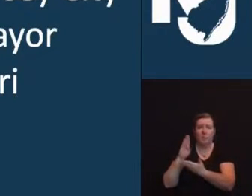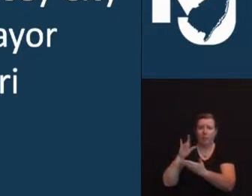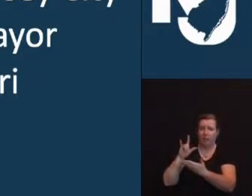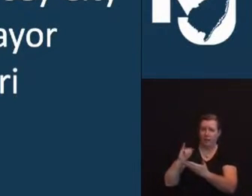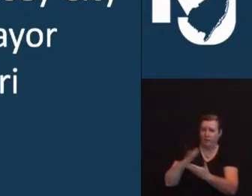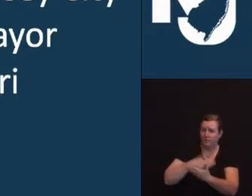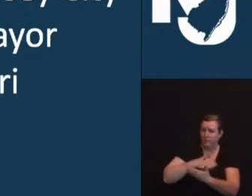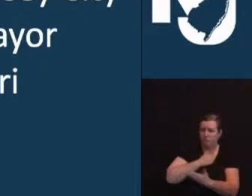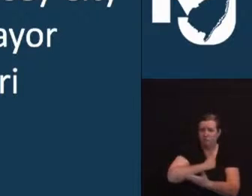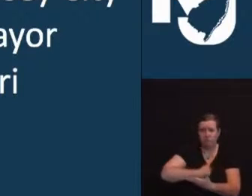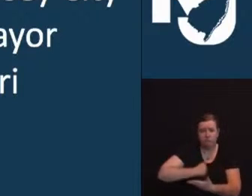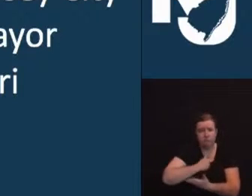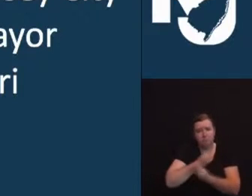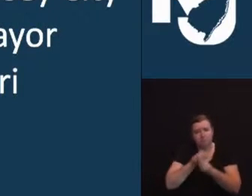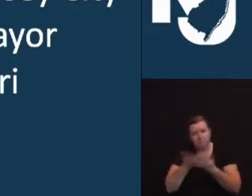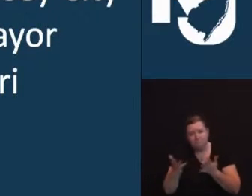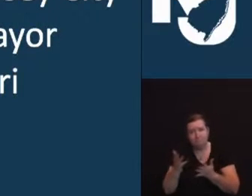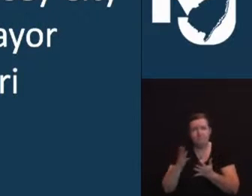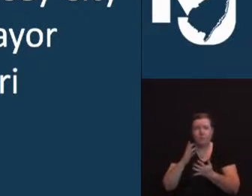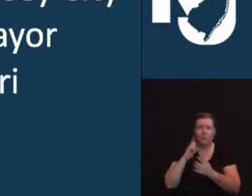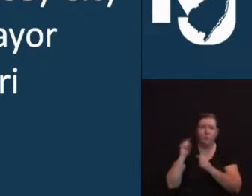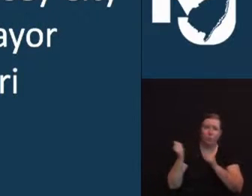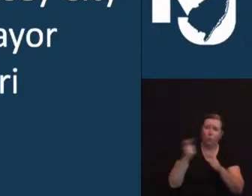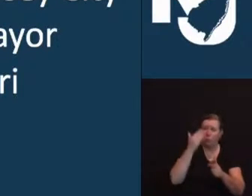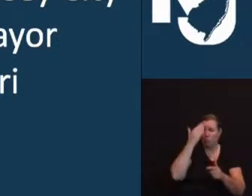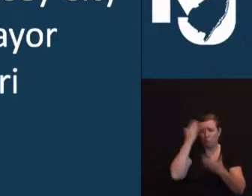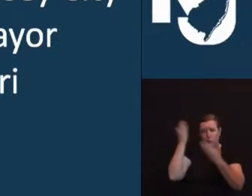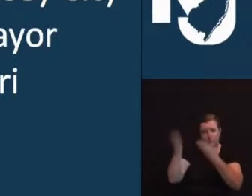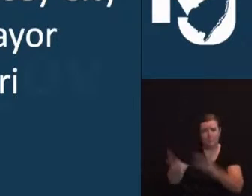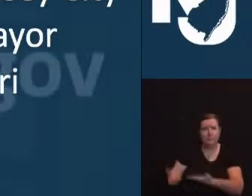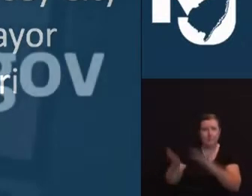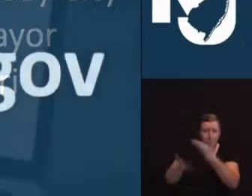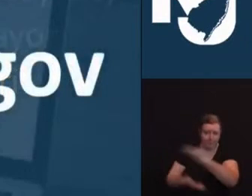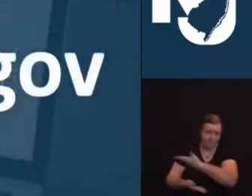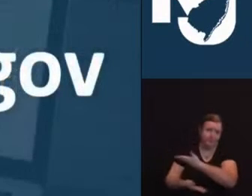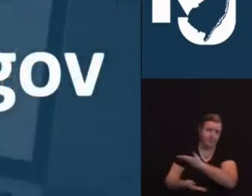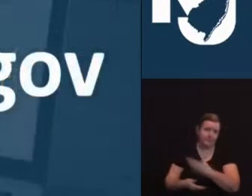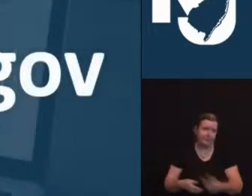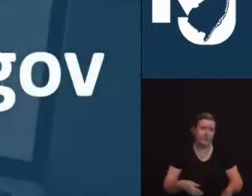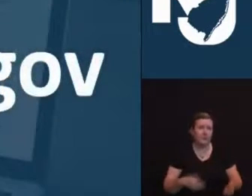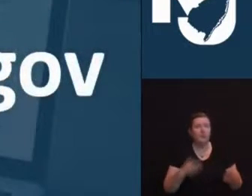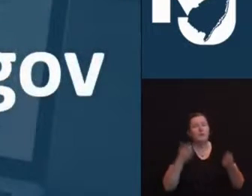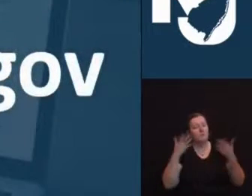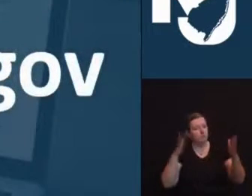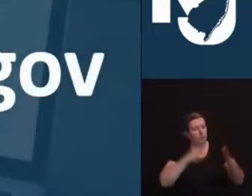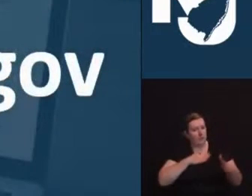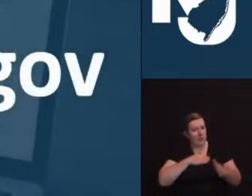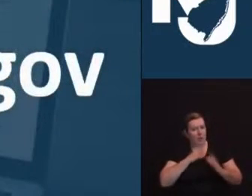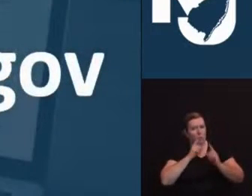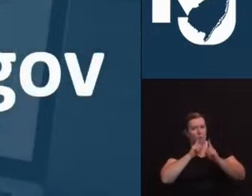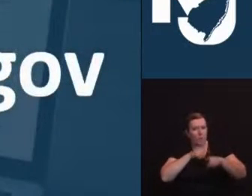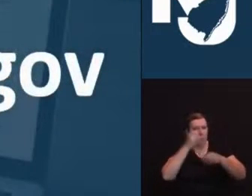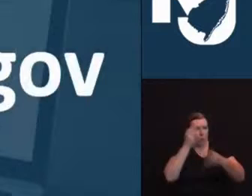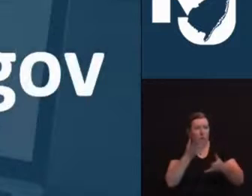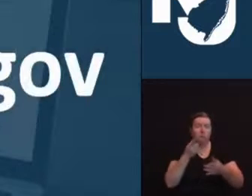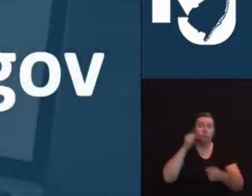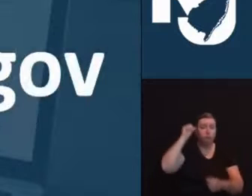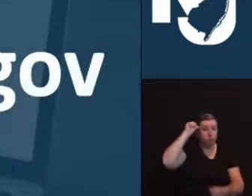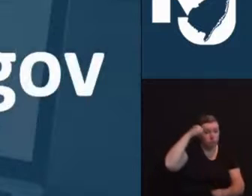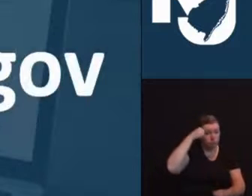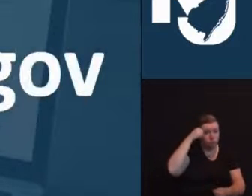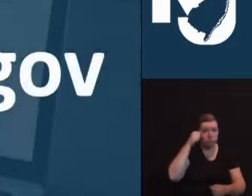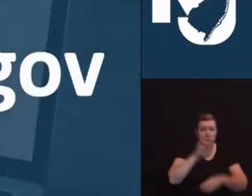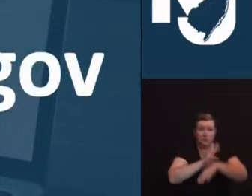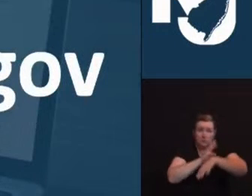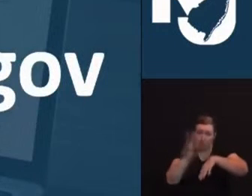and likewise called him a friend. And that is all for today. Again, effective 6 a.m. tomorrow, the indoor gathering limit